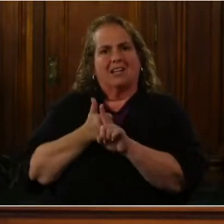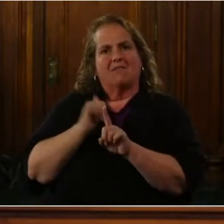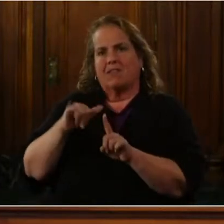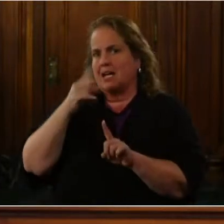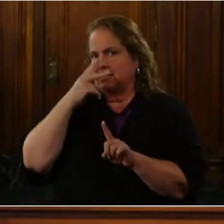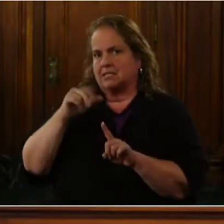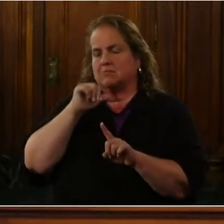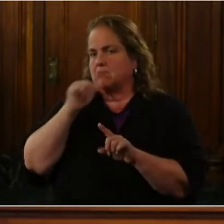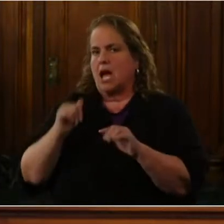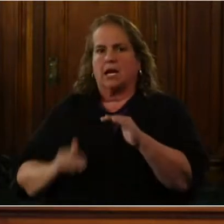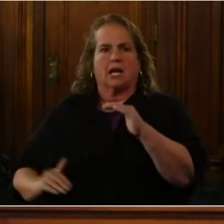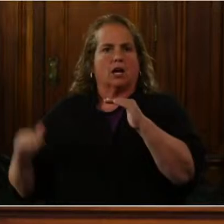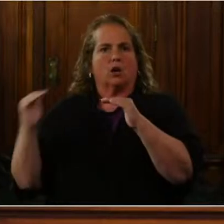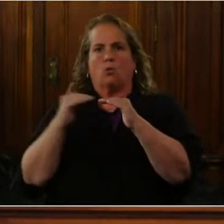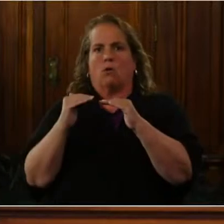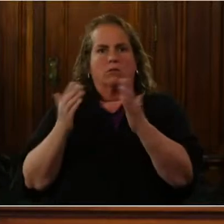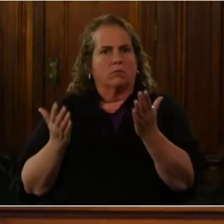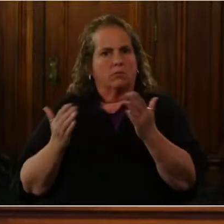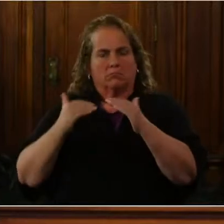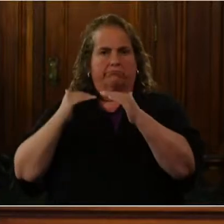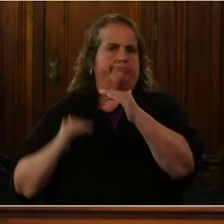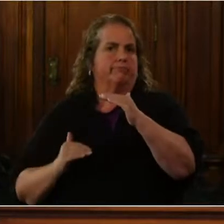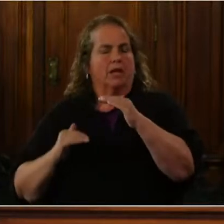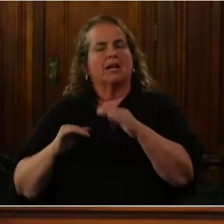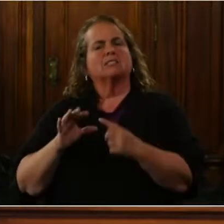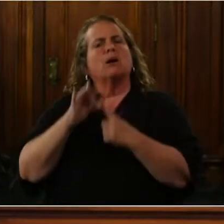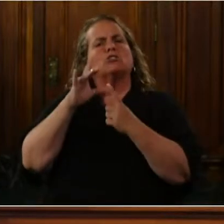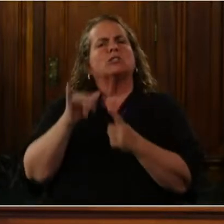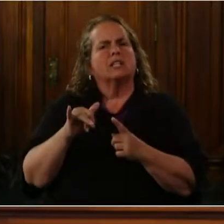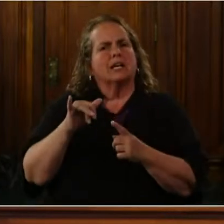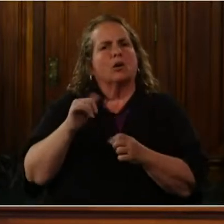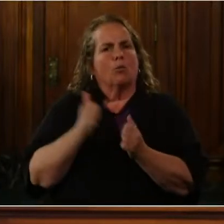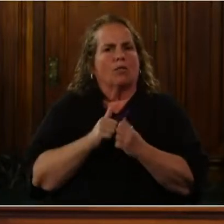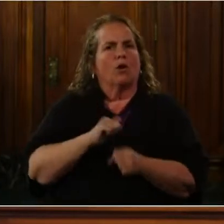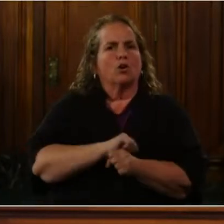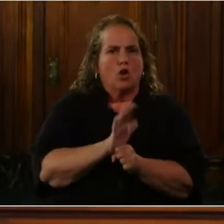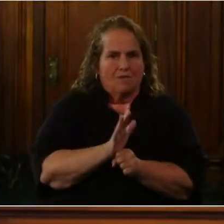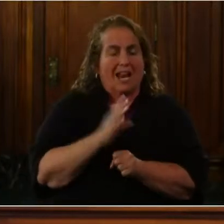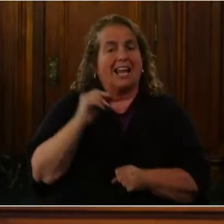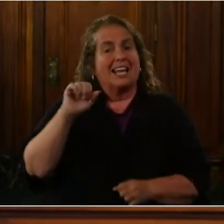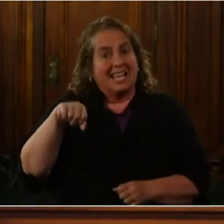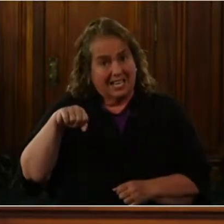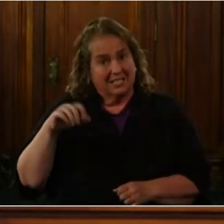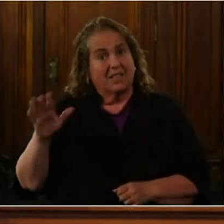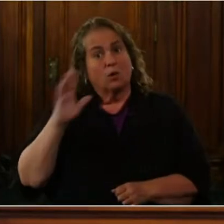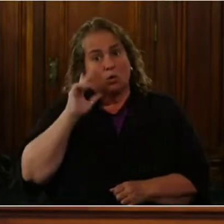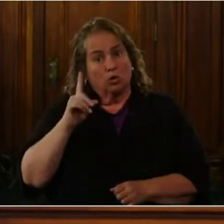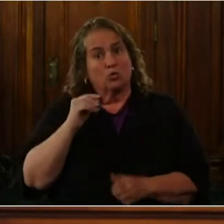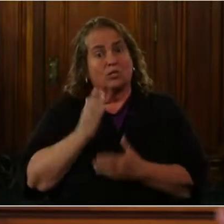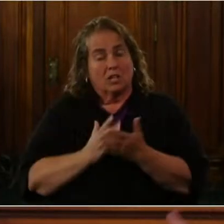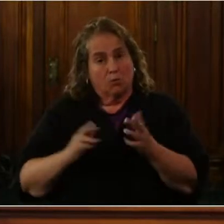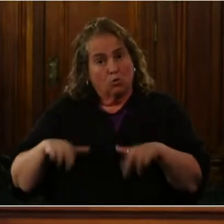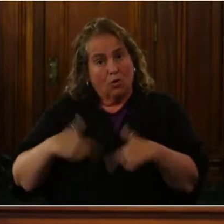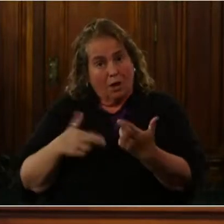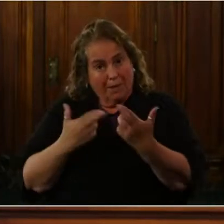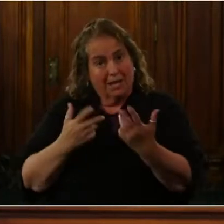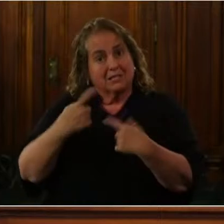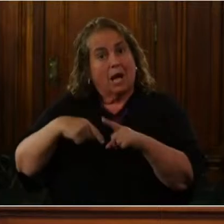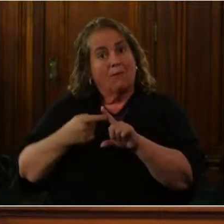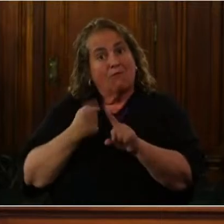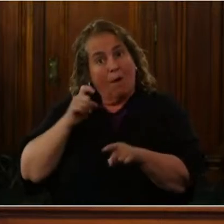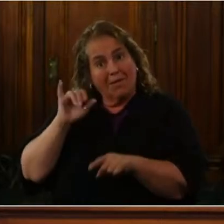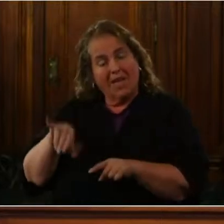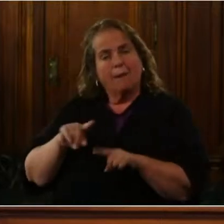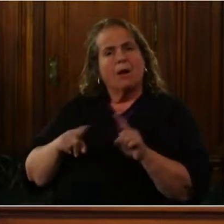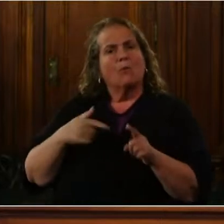inequity, especially in terms of COVID. And yes, there'll be some recommendations to come out of that we may have to